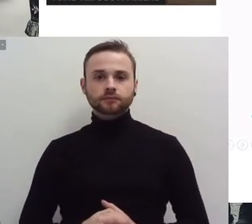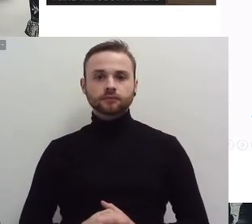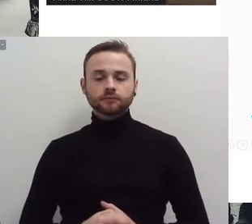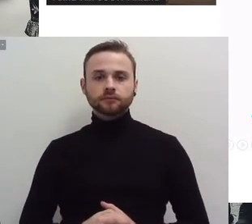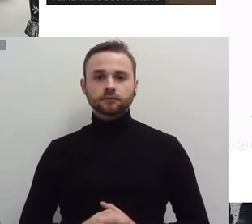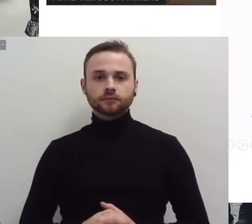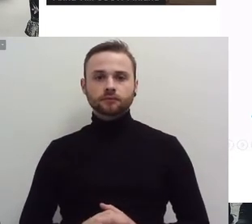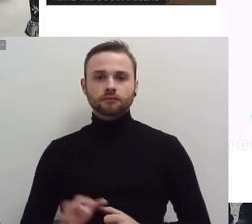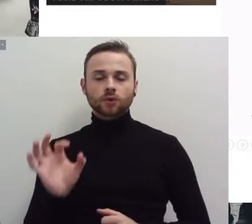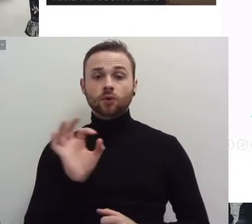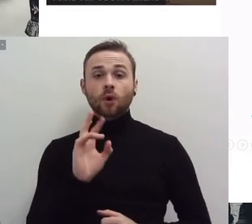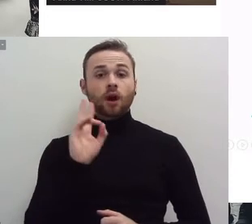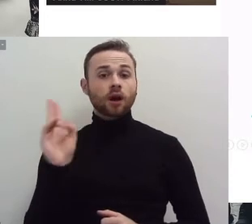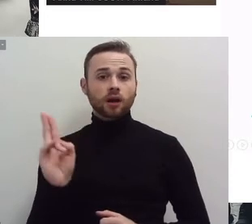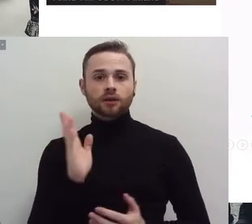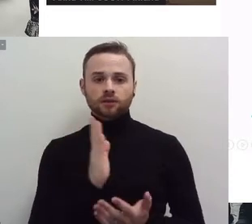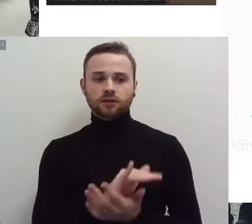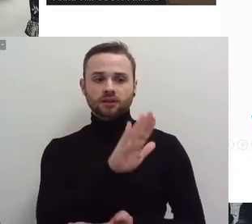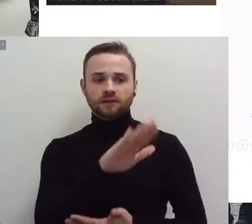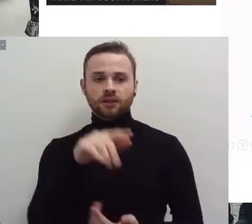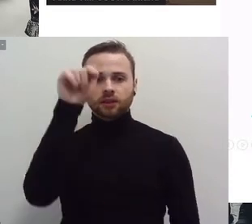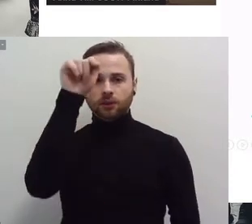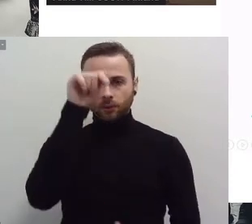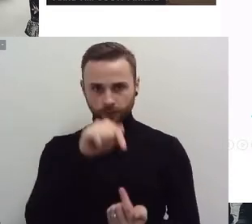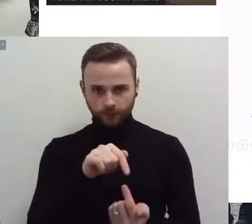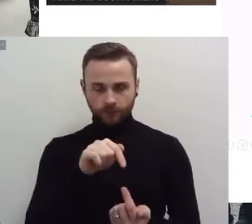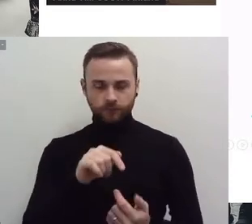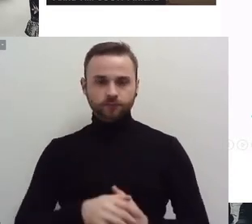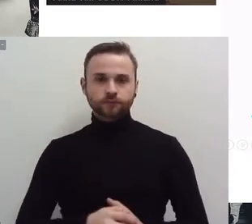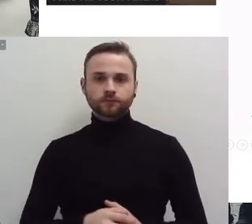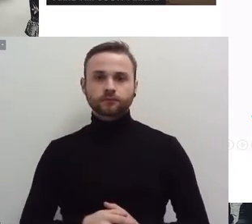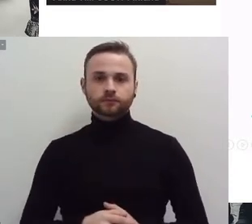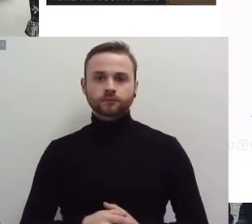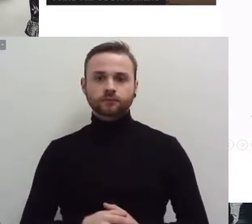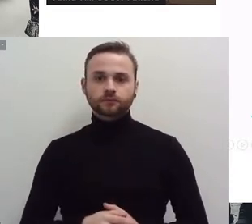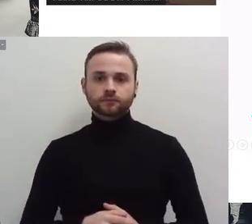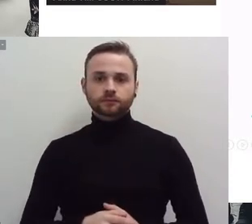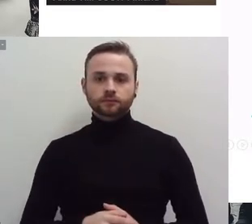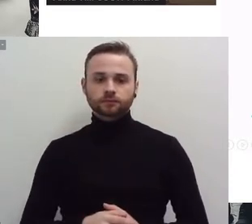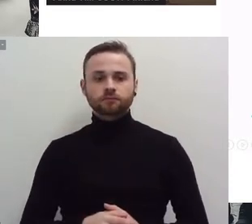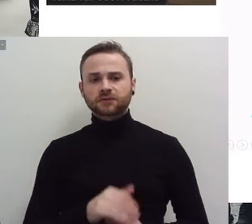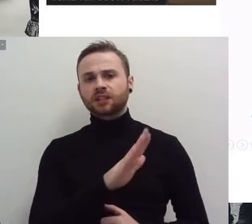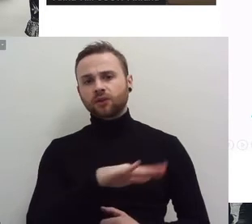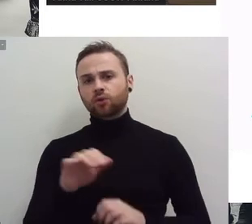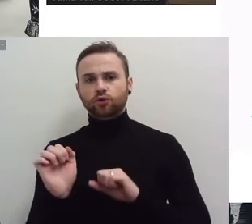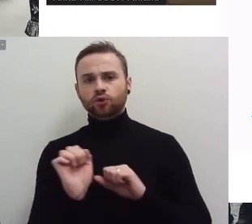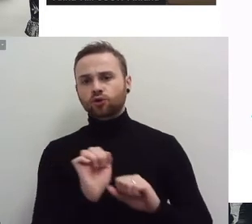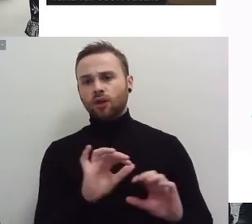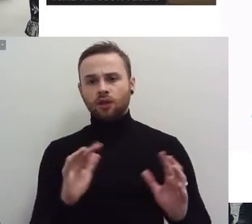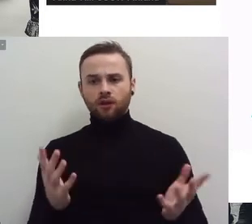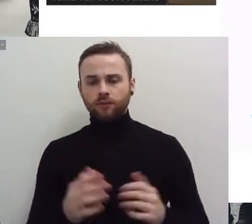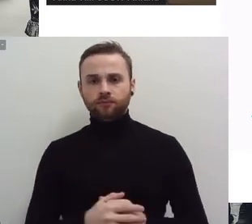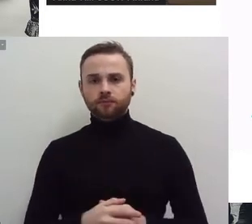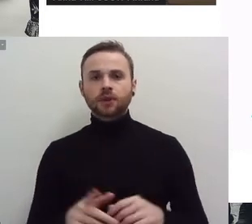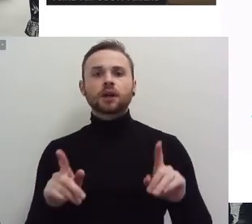Then I was asked to present some of the activity of experts by experience